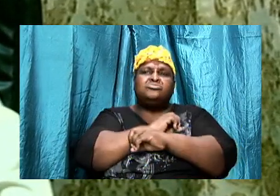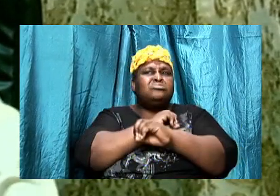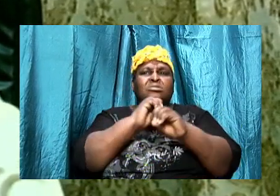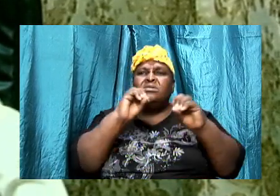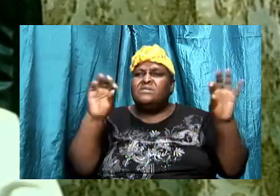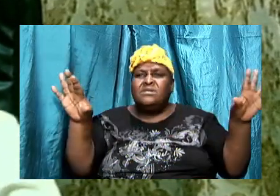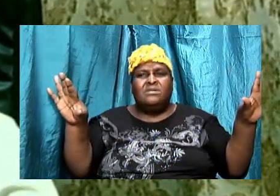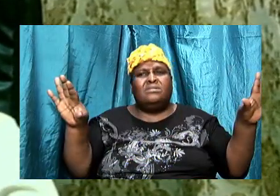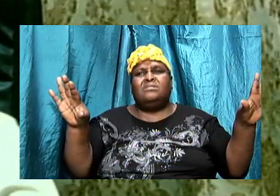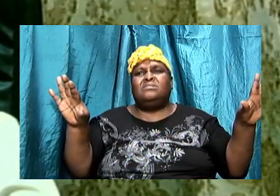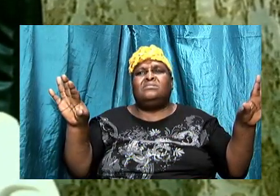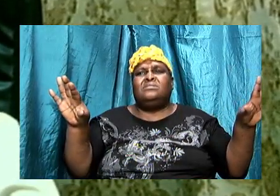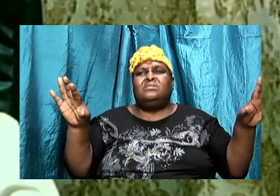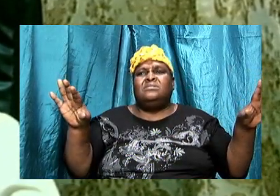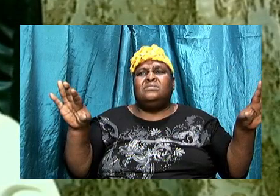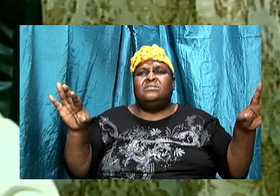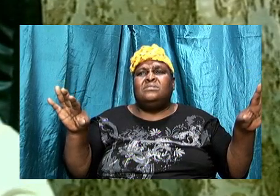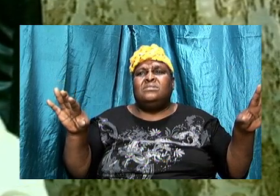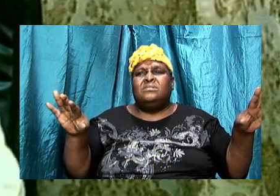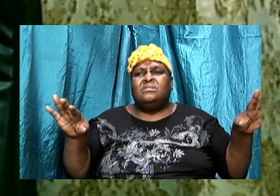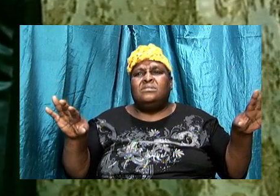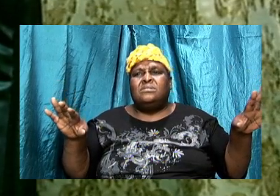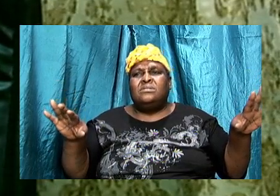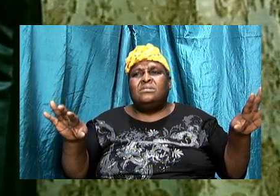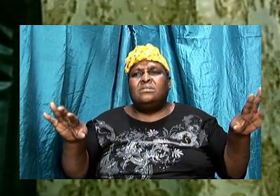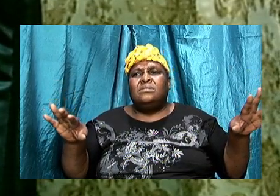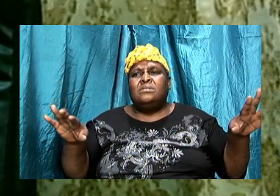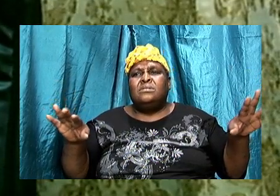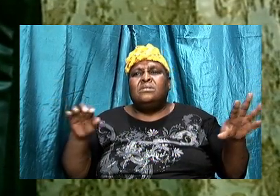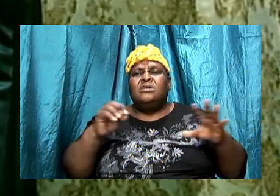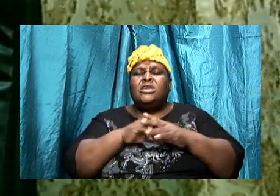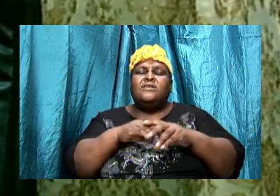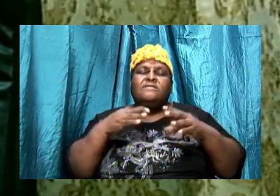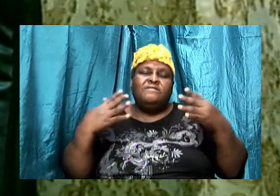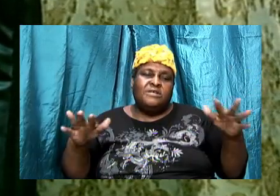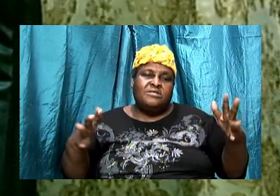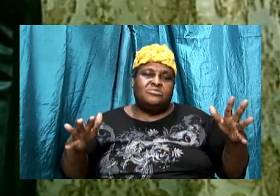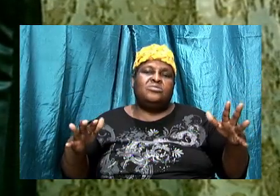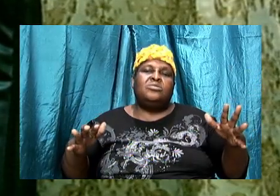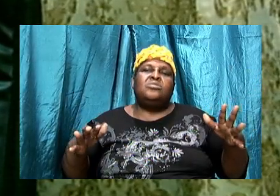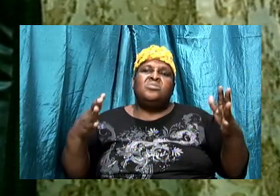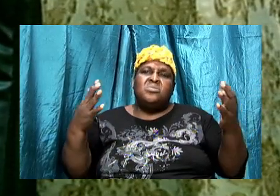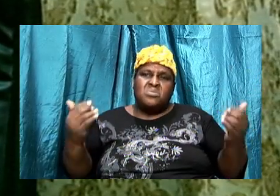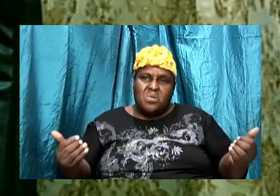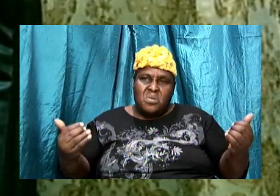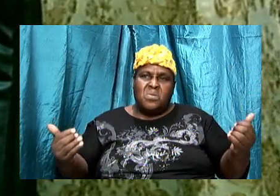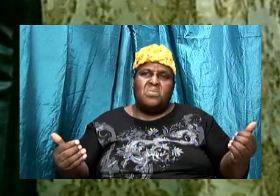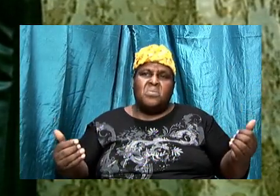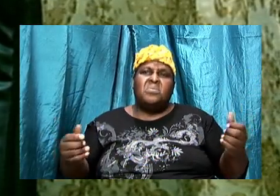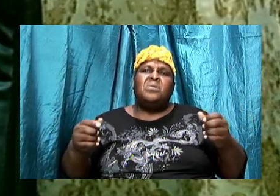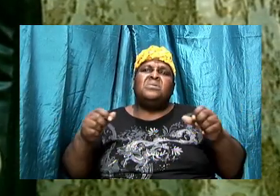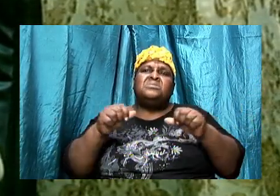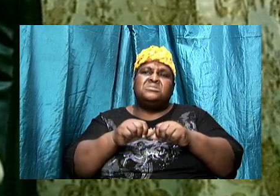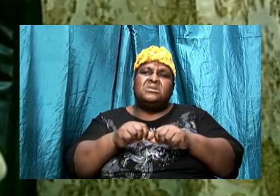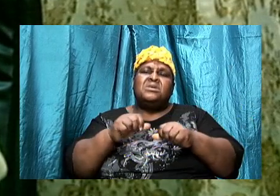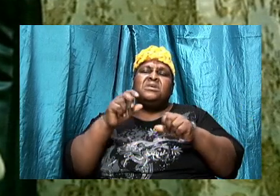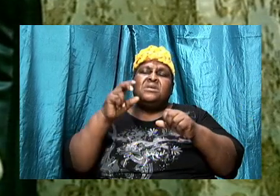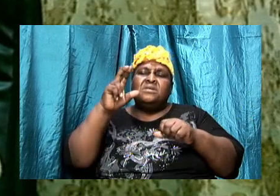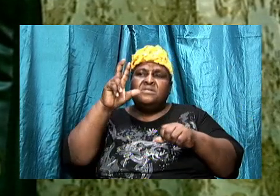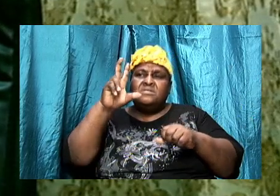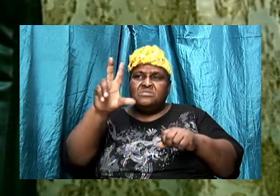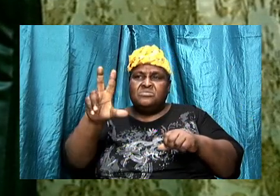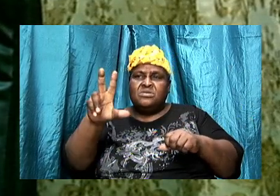You're really nothing at all. And then in closing, he says, now abided these three: